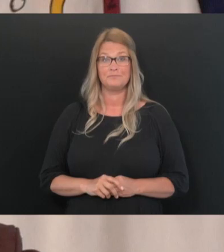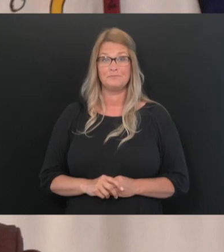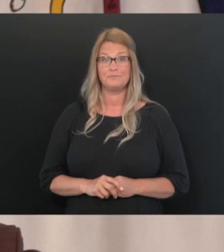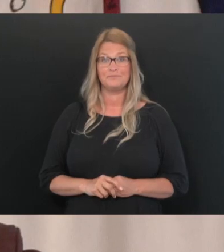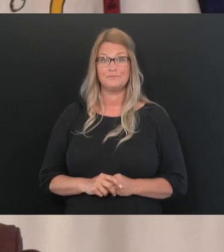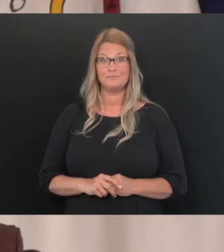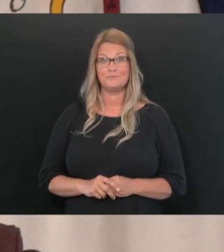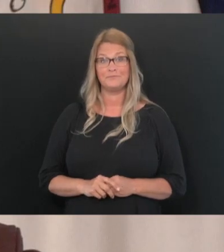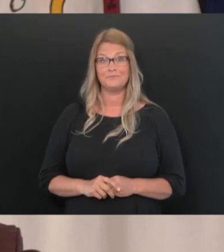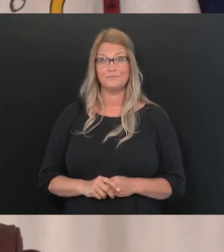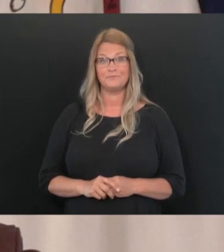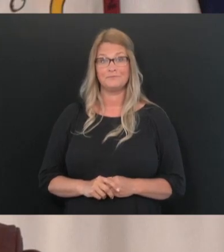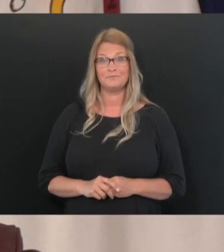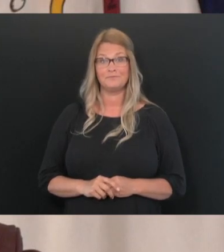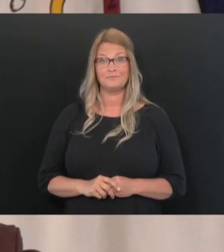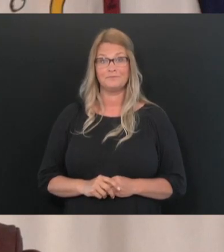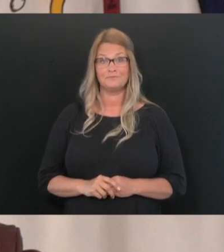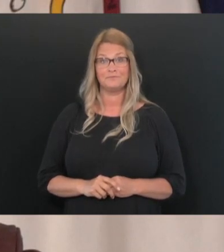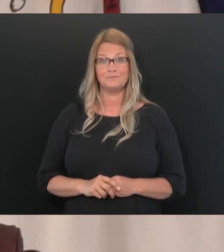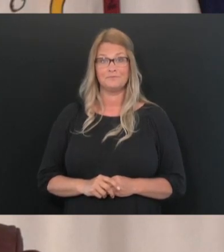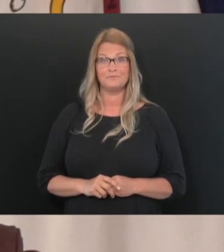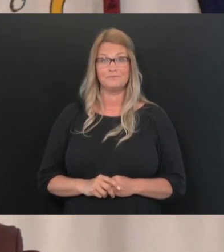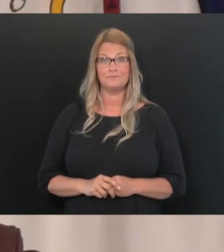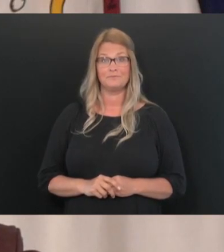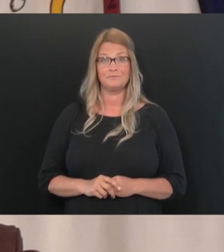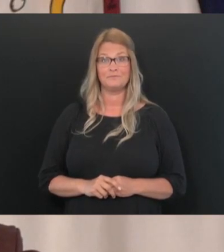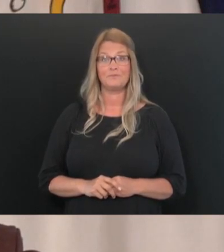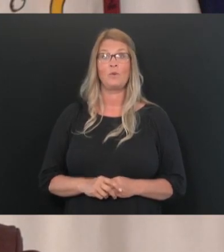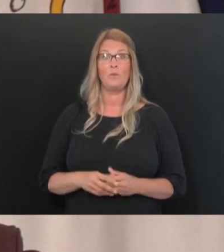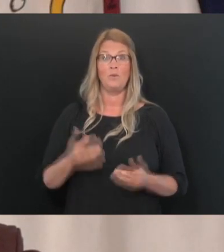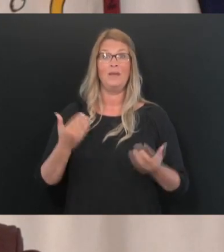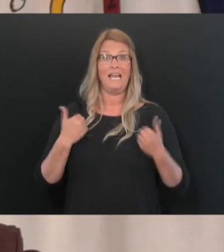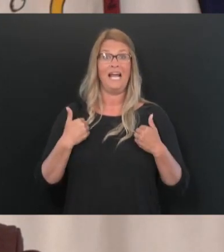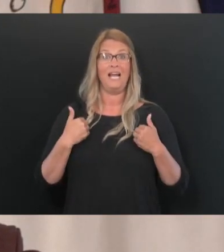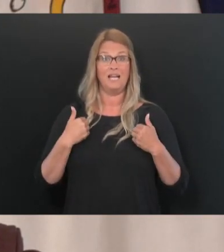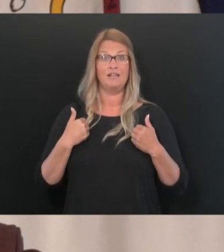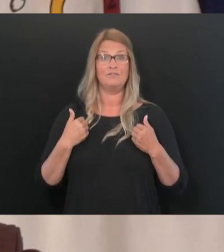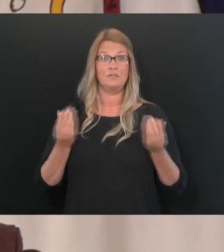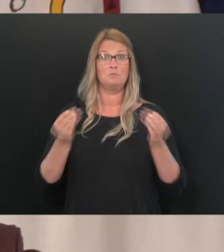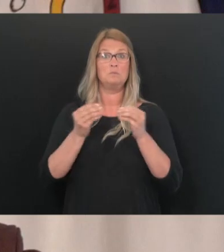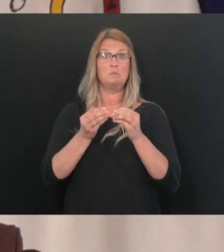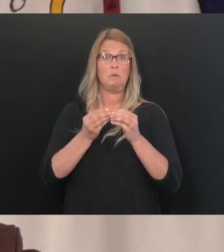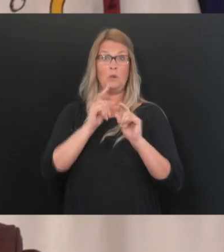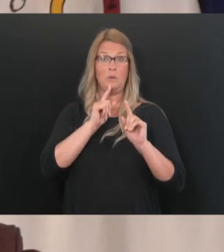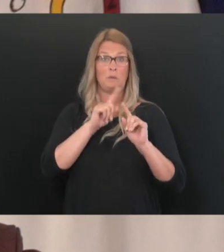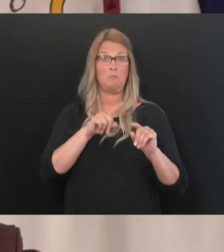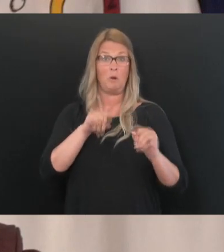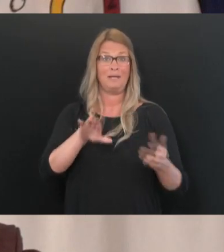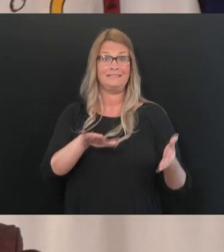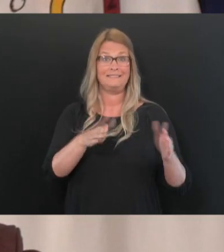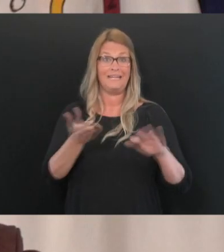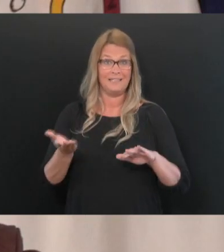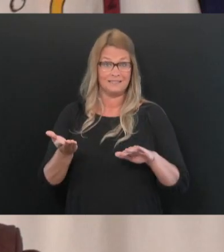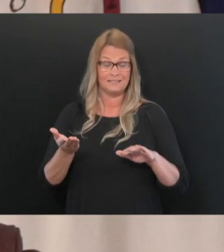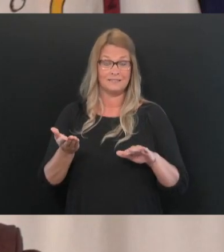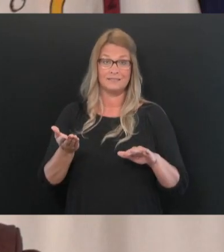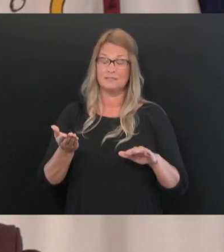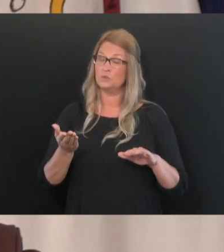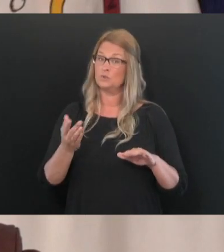got a couple more deaths to report. I hate this like crazy,